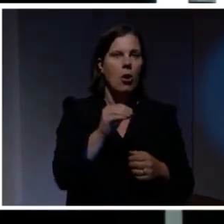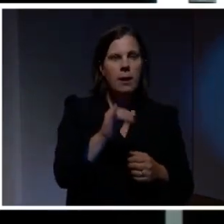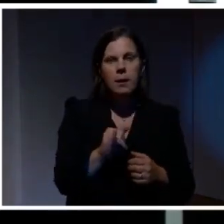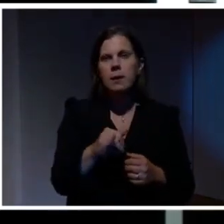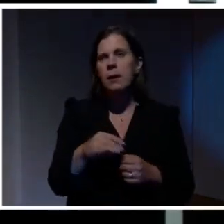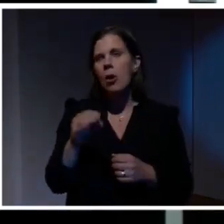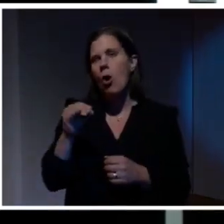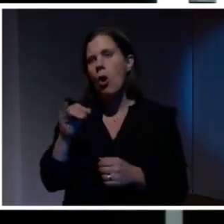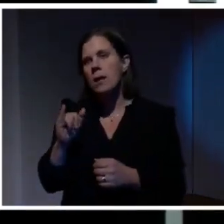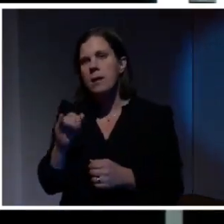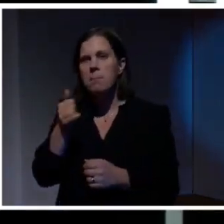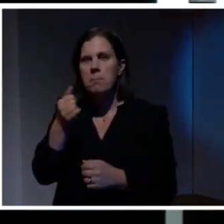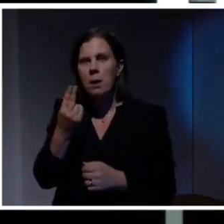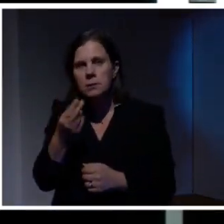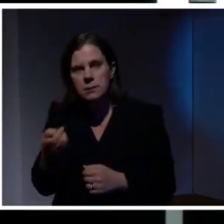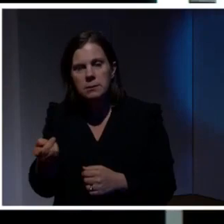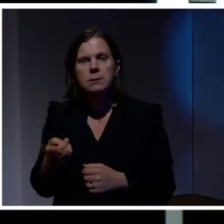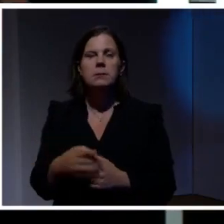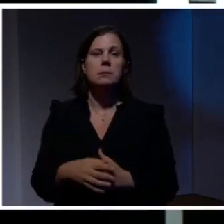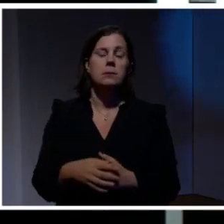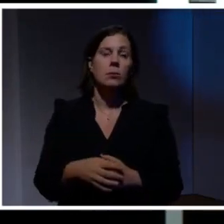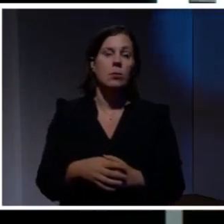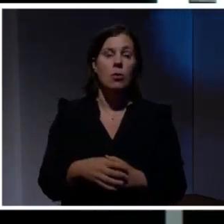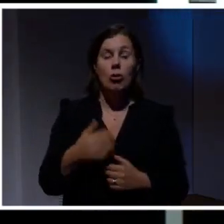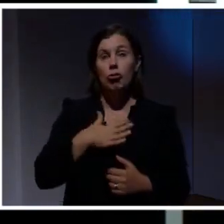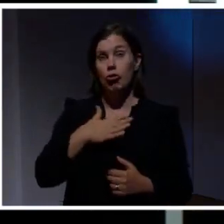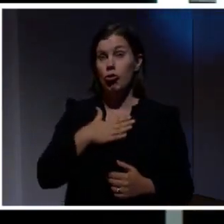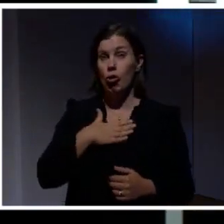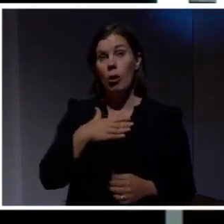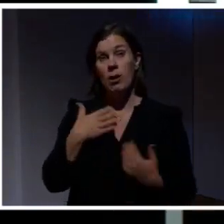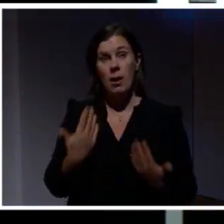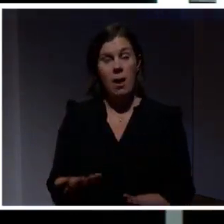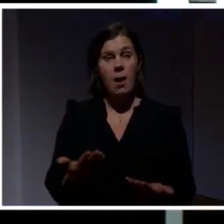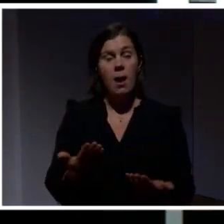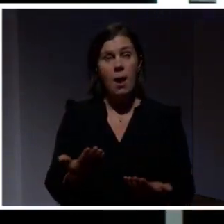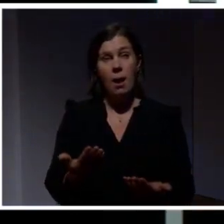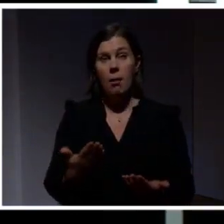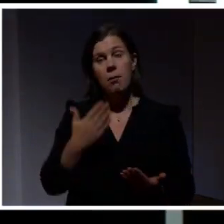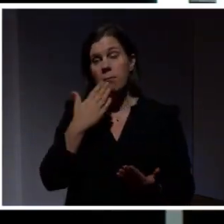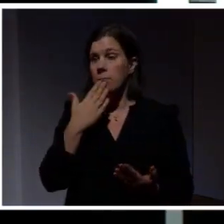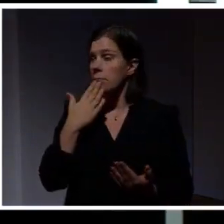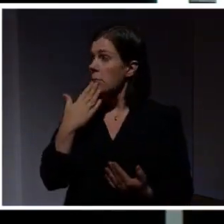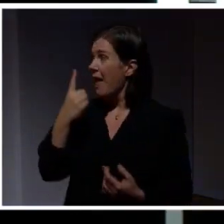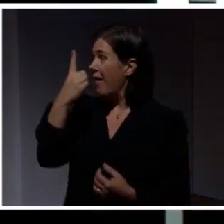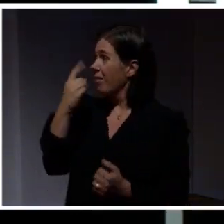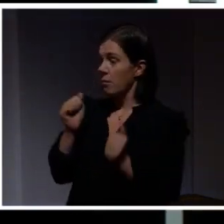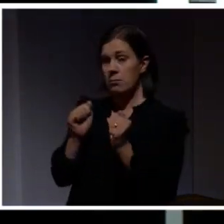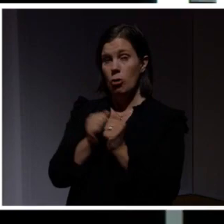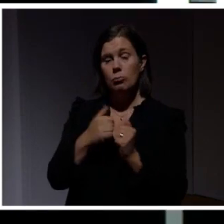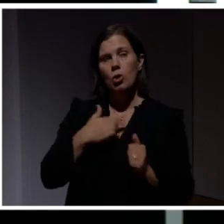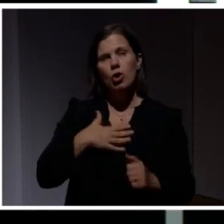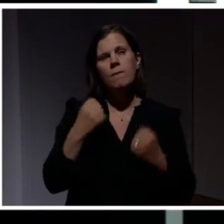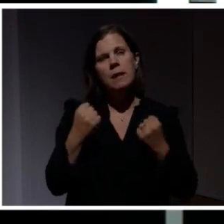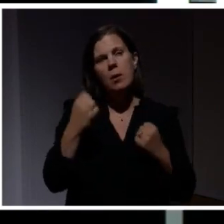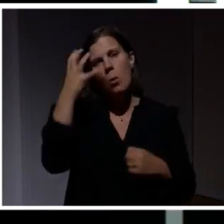an AI buzz all around, and I think that that AI buzz is very well warranted. One of the things that I think is important